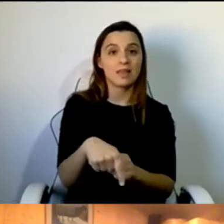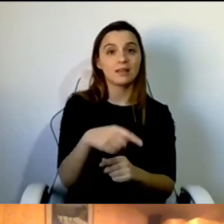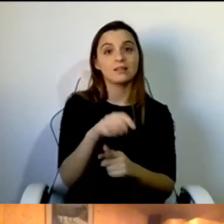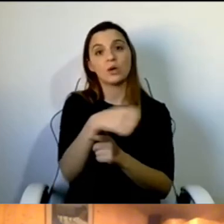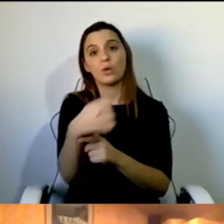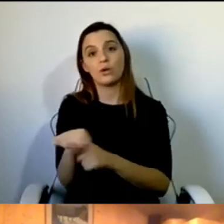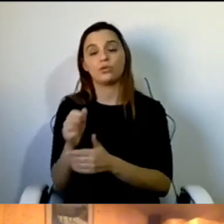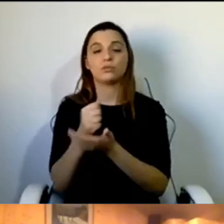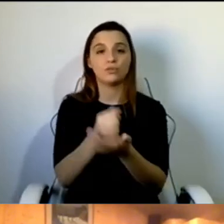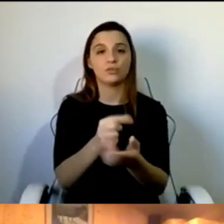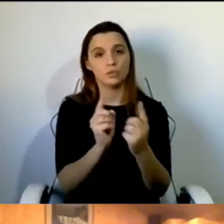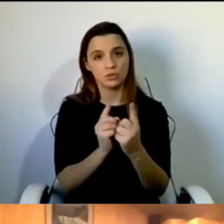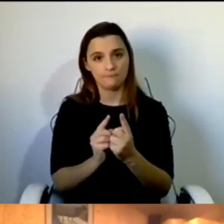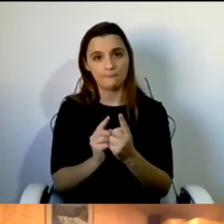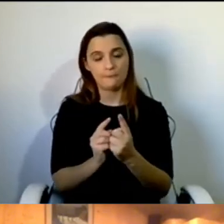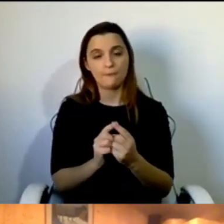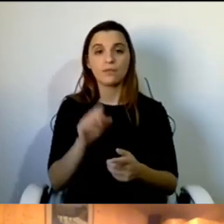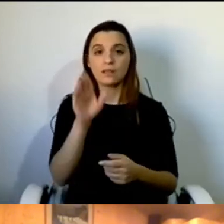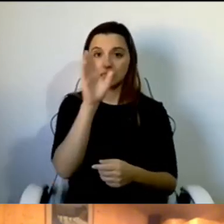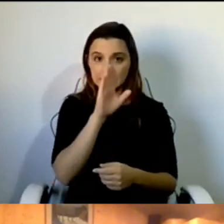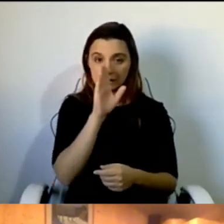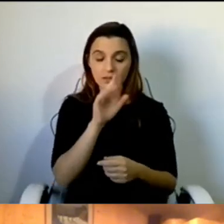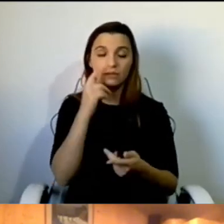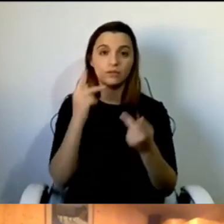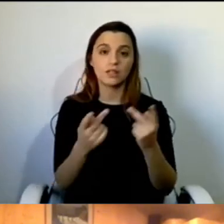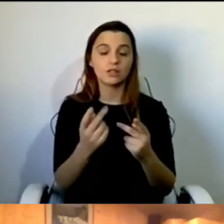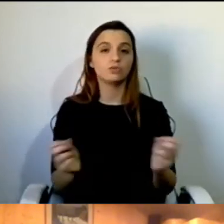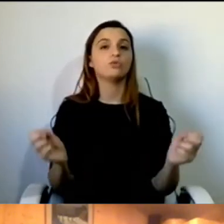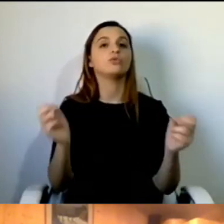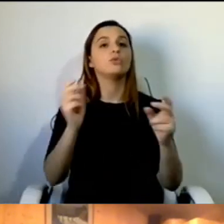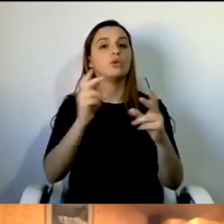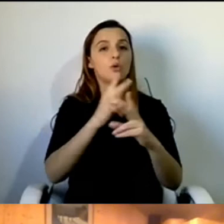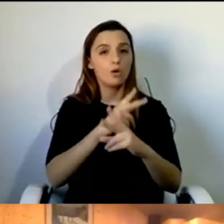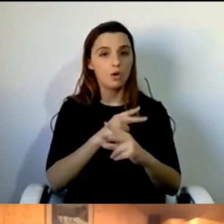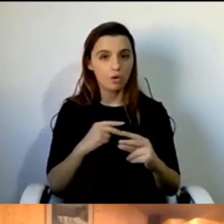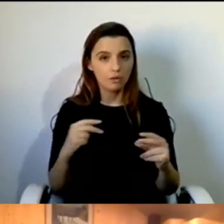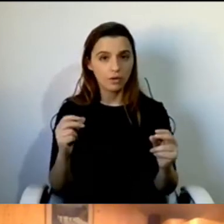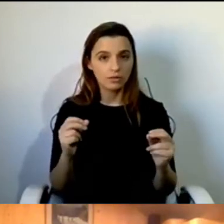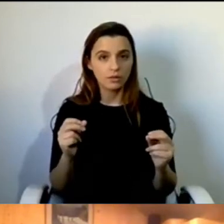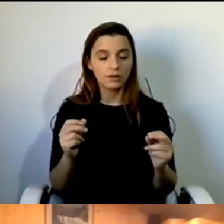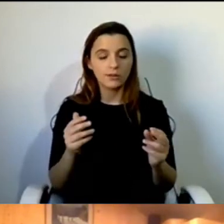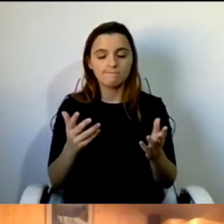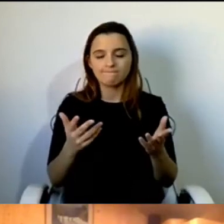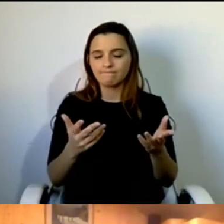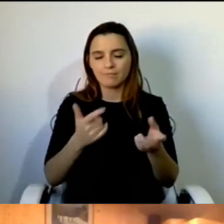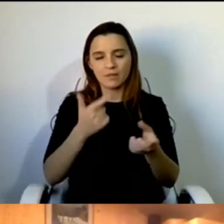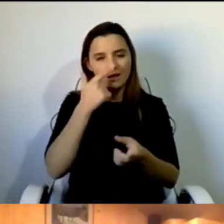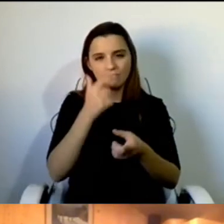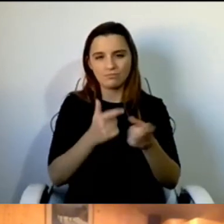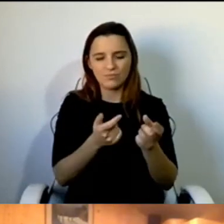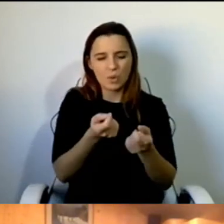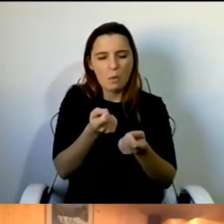again, there will be very, very, very few of us that we have assistance at all. Because